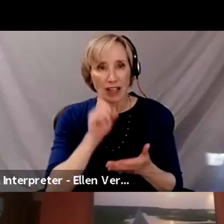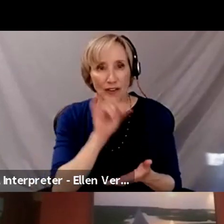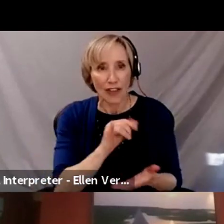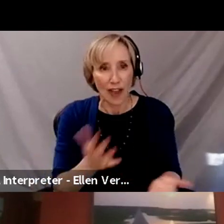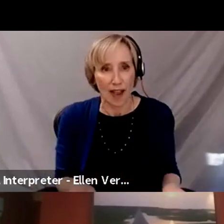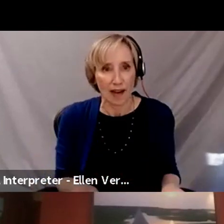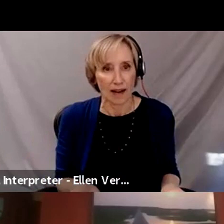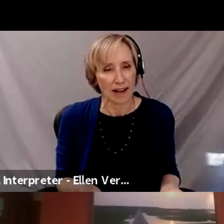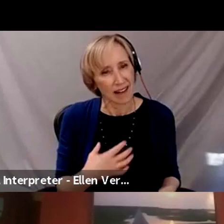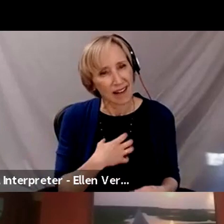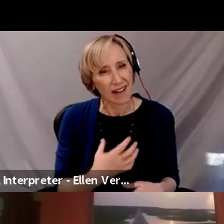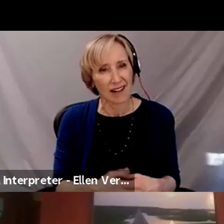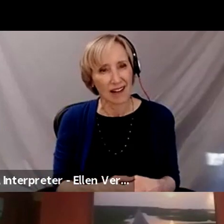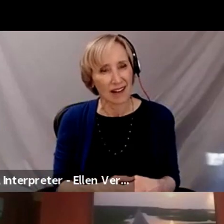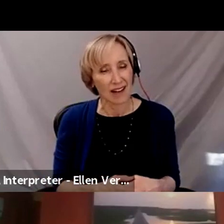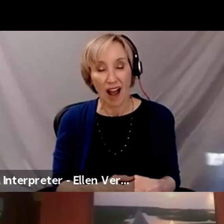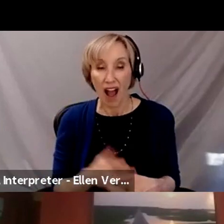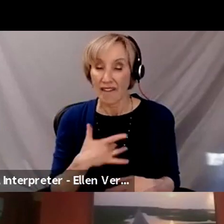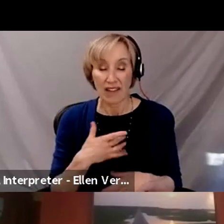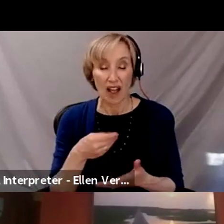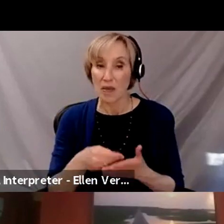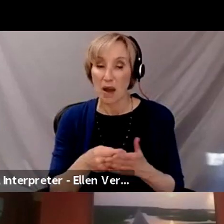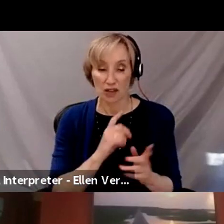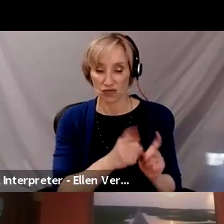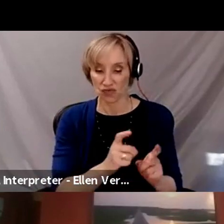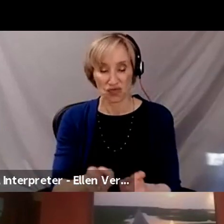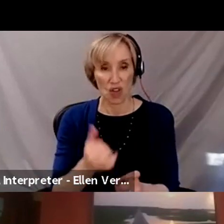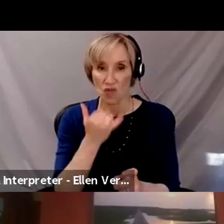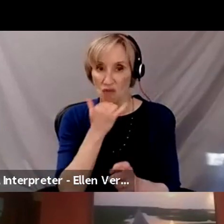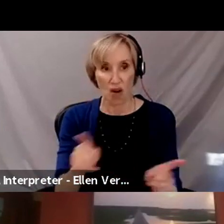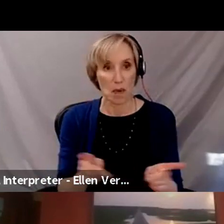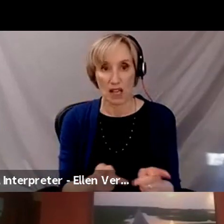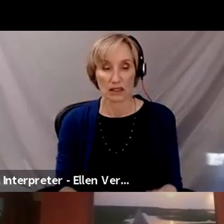the resources are very misallocated in our society.